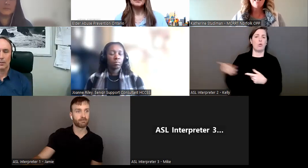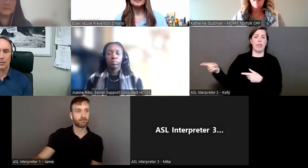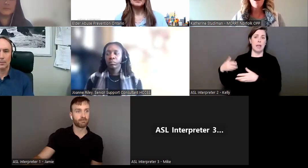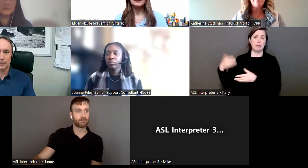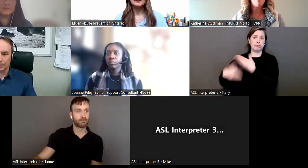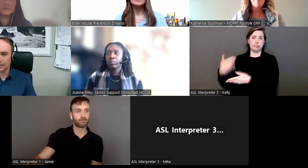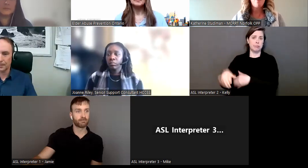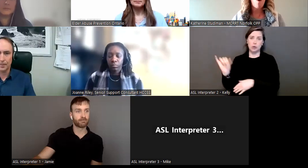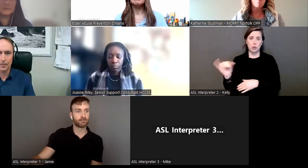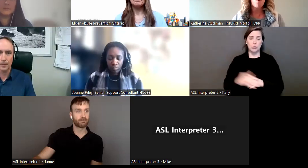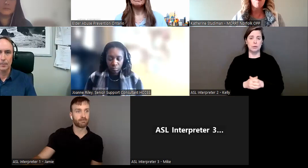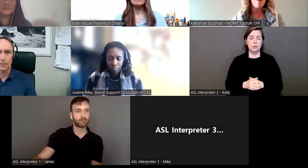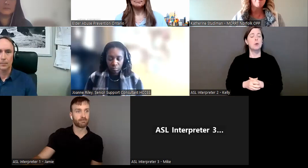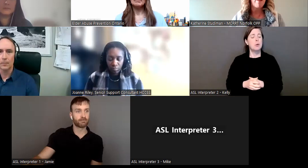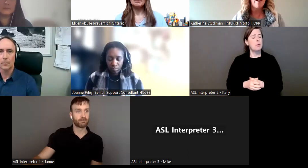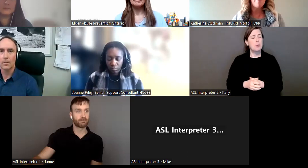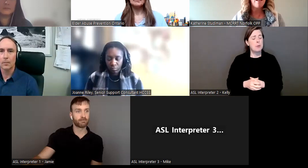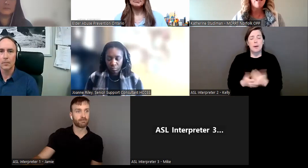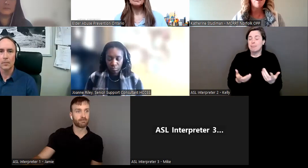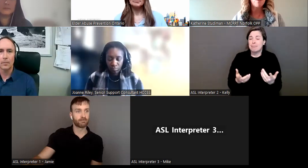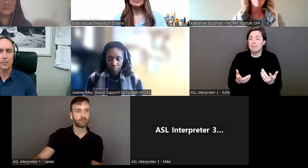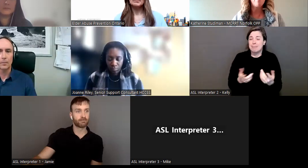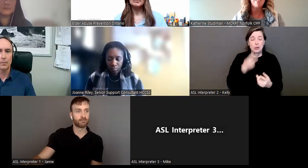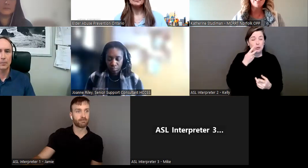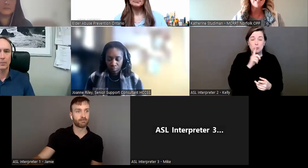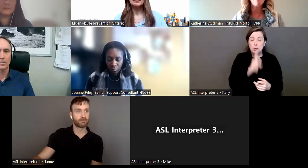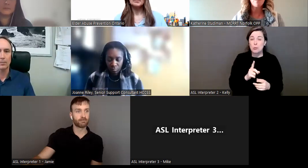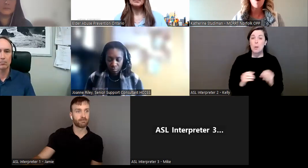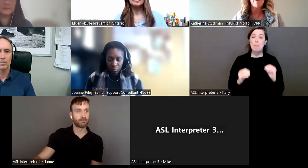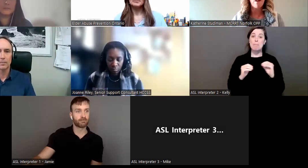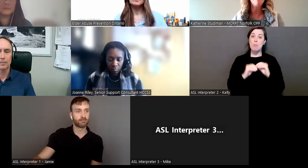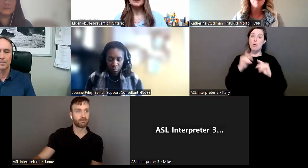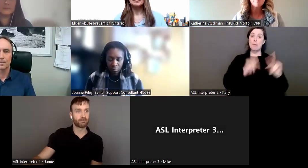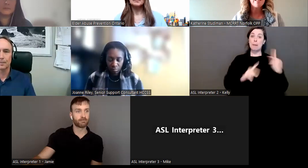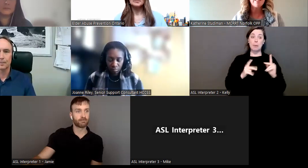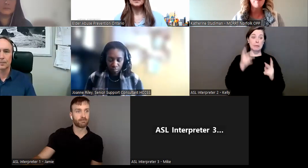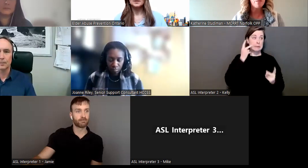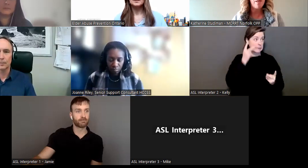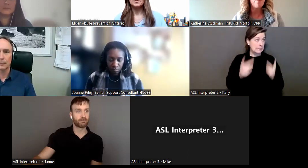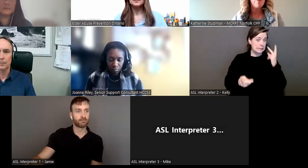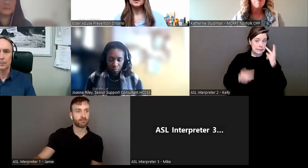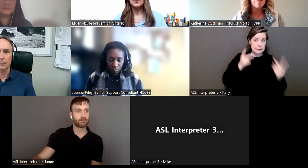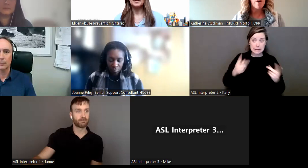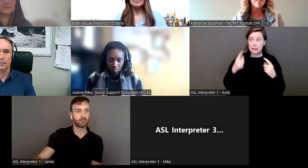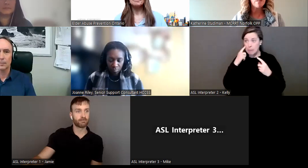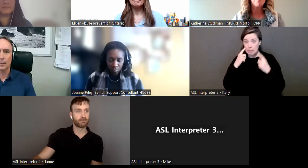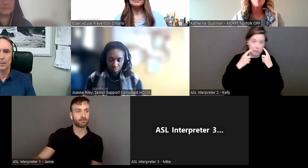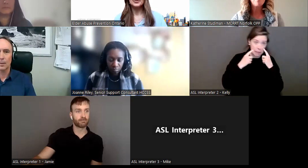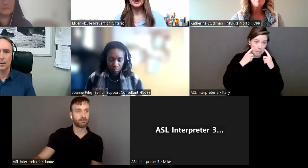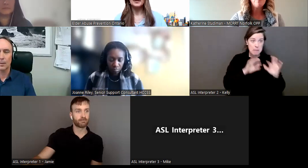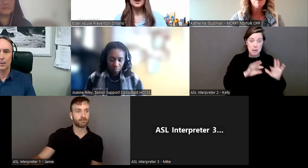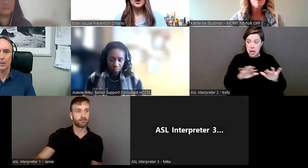has said, that eyes on in the home, the more people that are there that can observe and get a sense of what's going on, that seems to be best